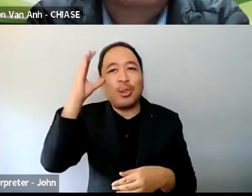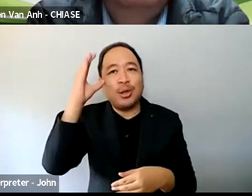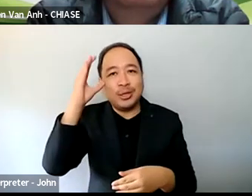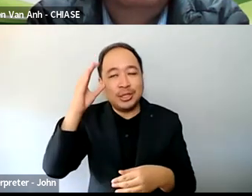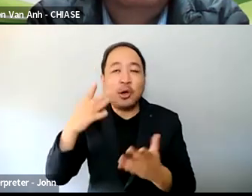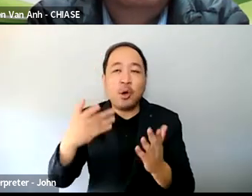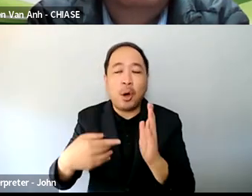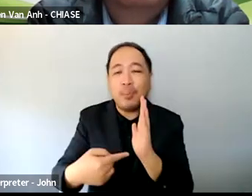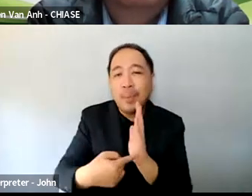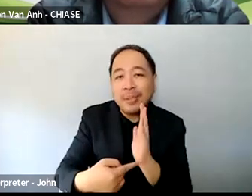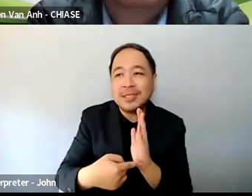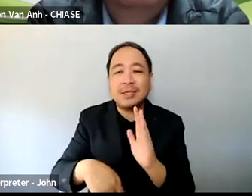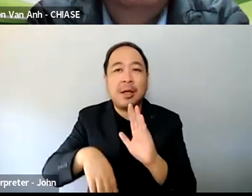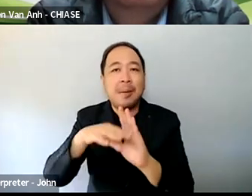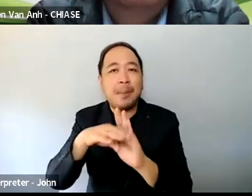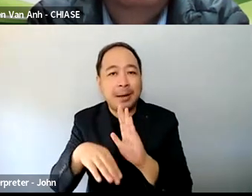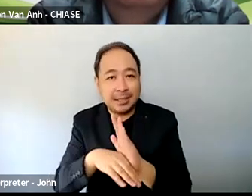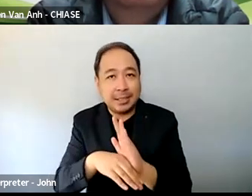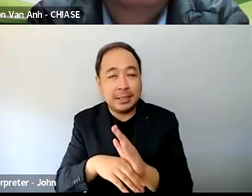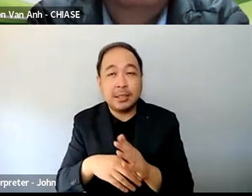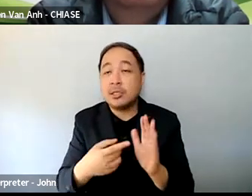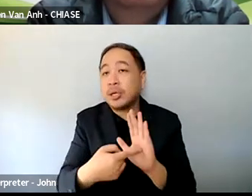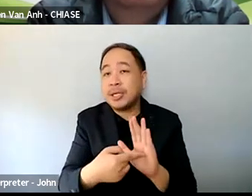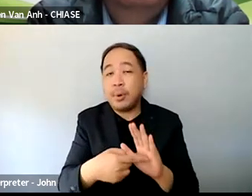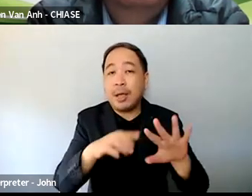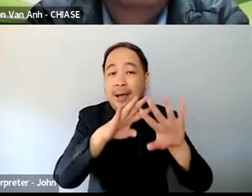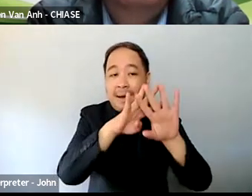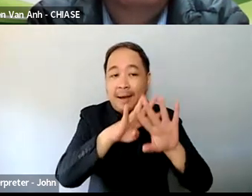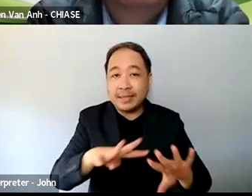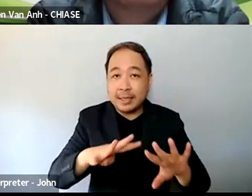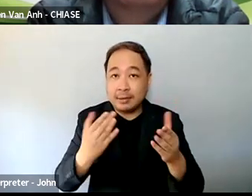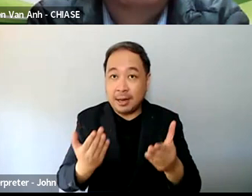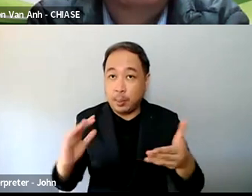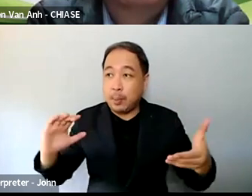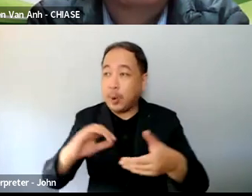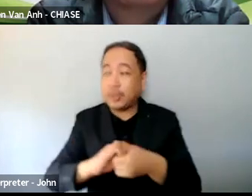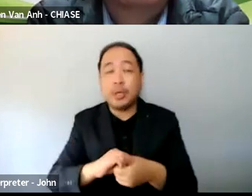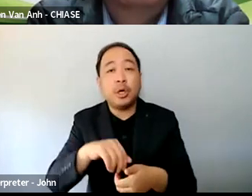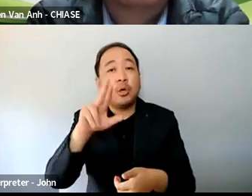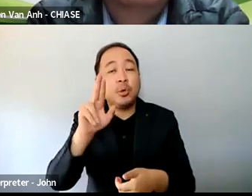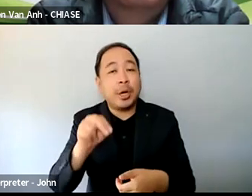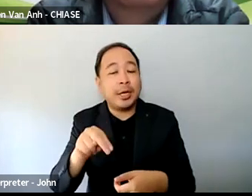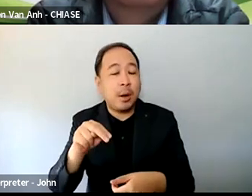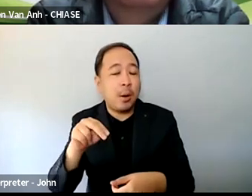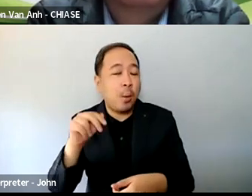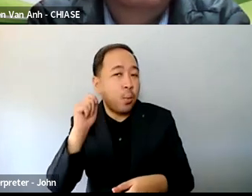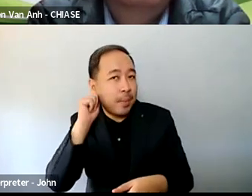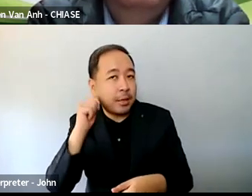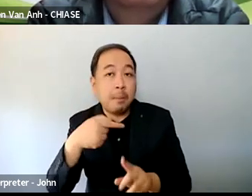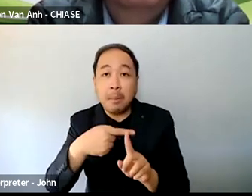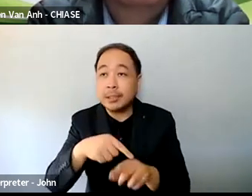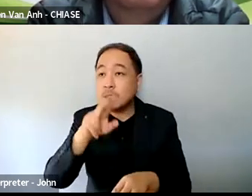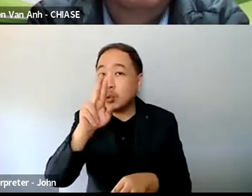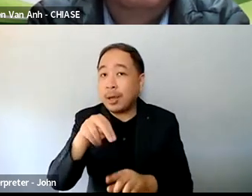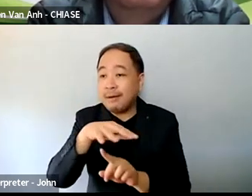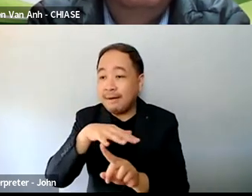of this is ASEAN's partnership with UN Women and UN Environment. We are currently at the final stages of developing the